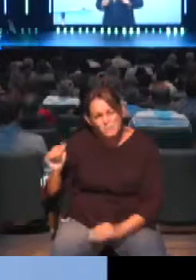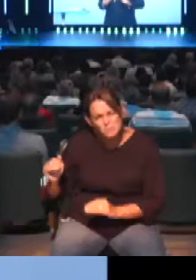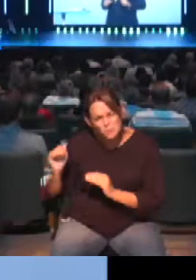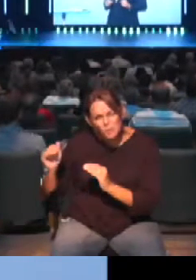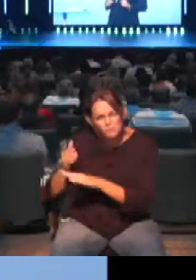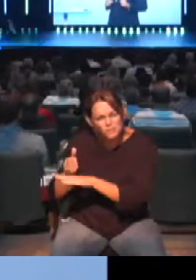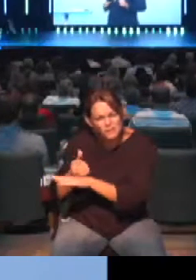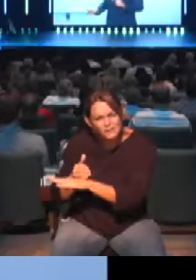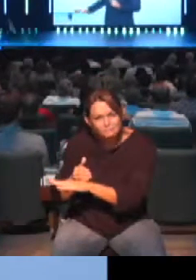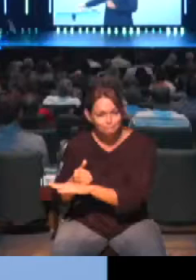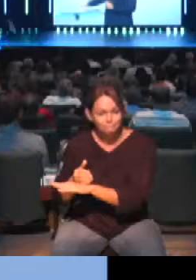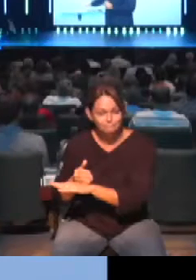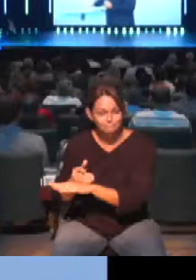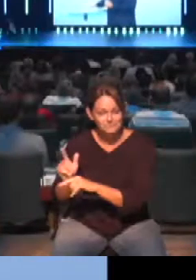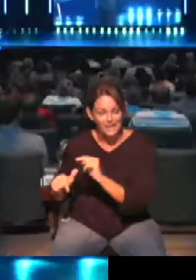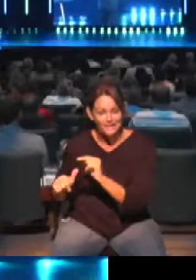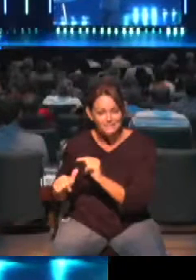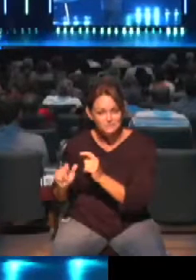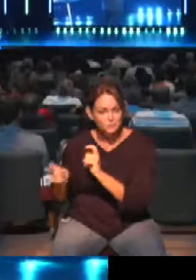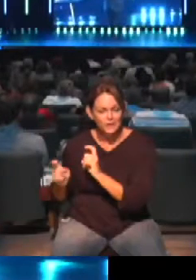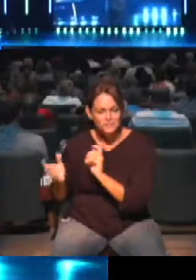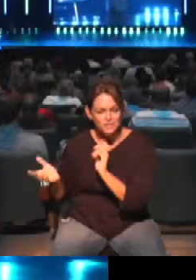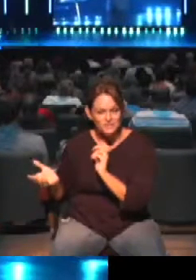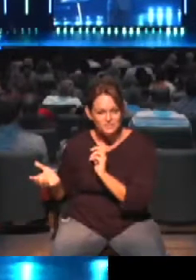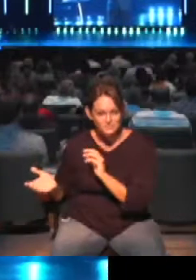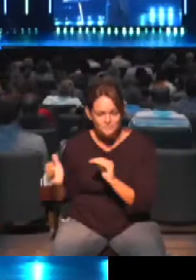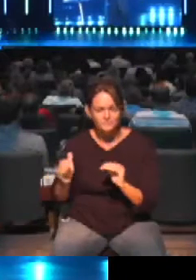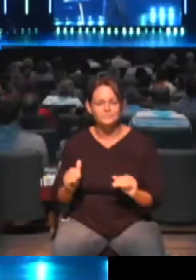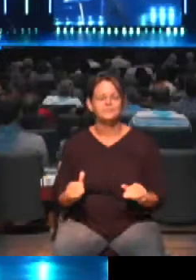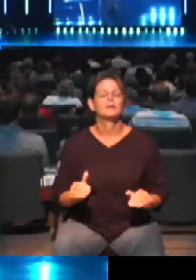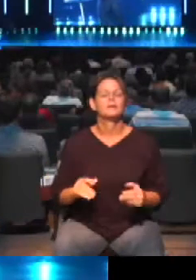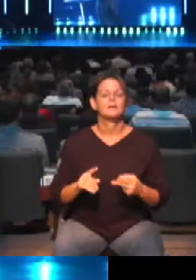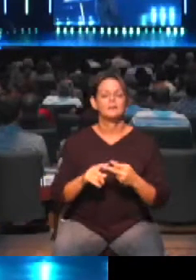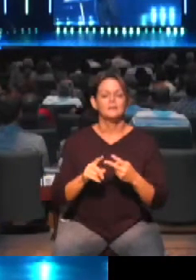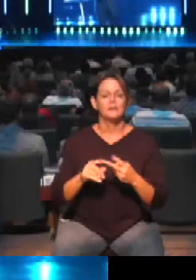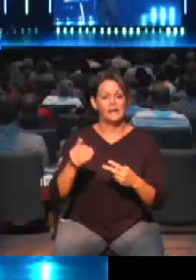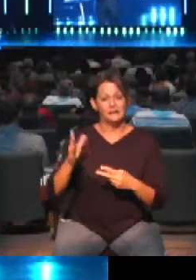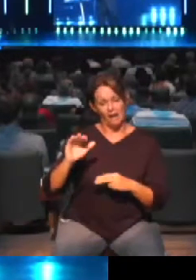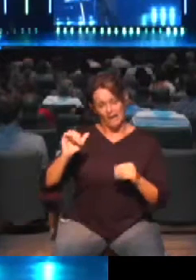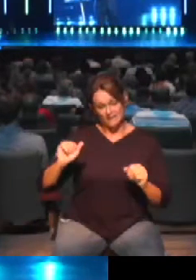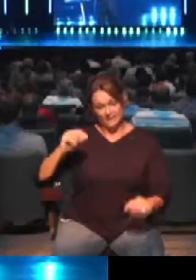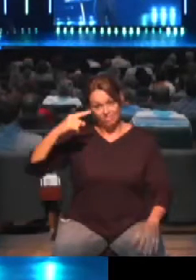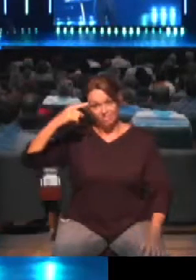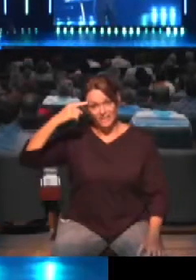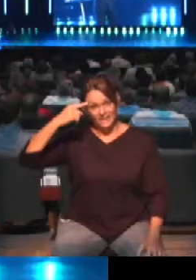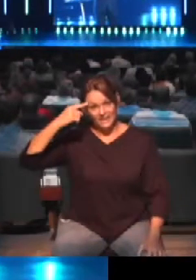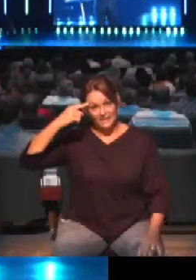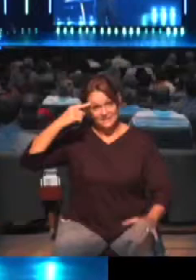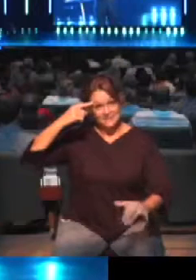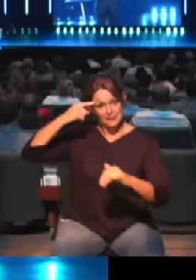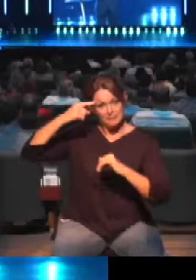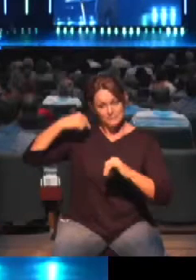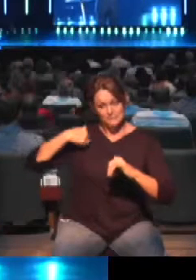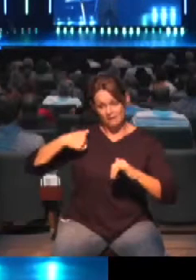another thing God can't do, because I'm going to bring it around to Cain and Abel. God can't think the way we